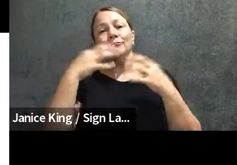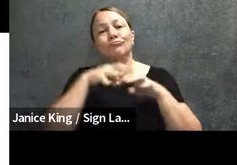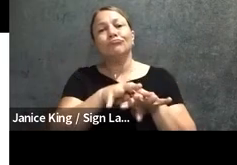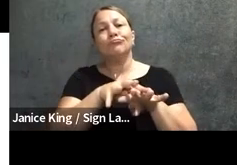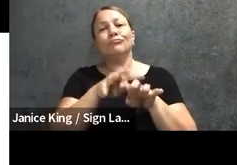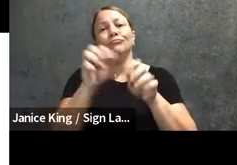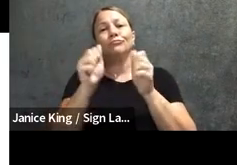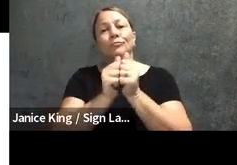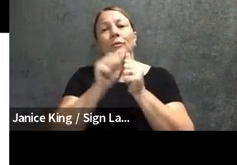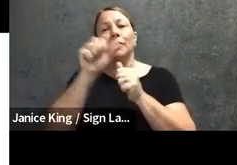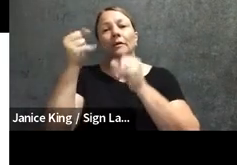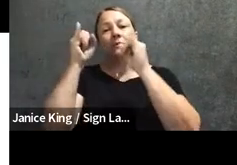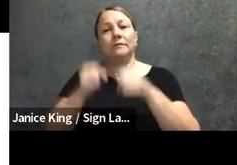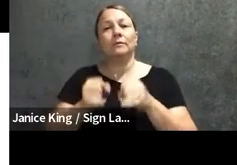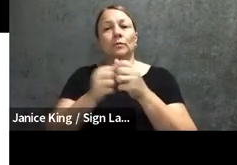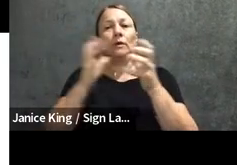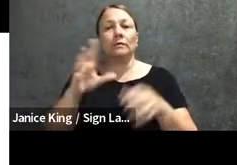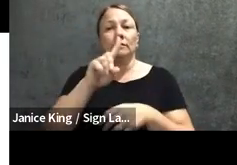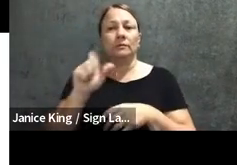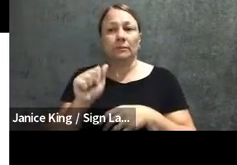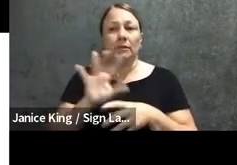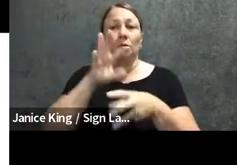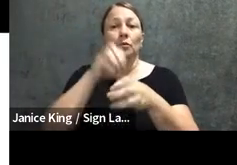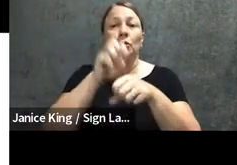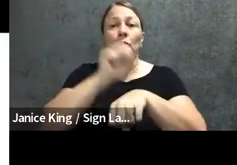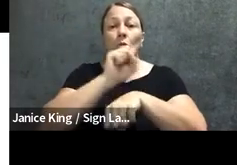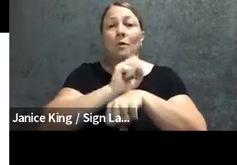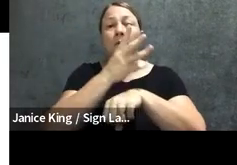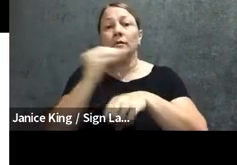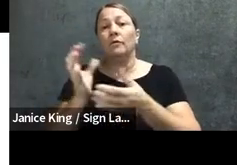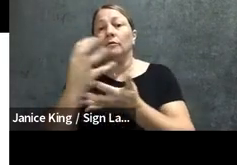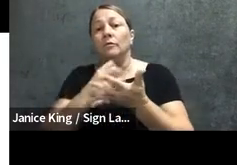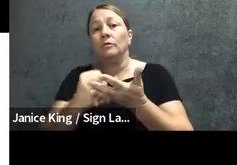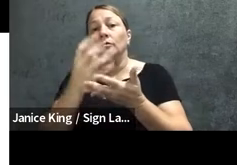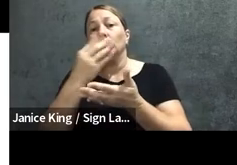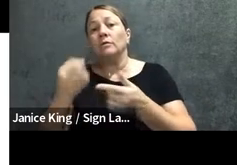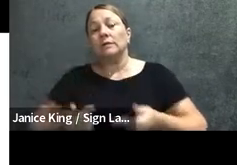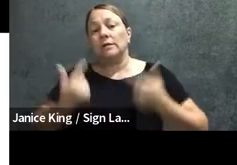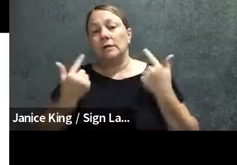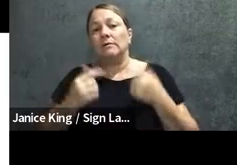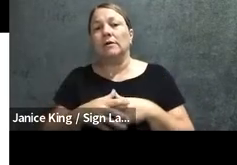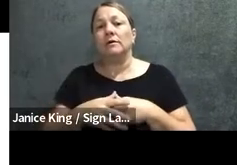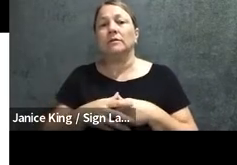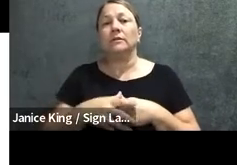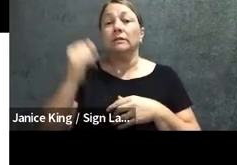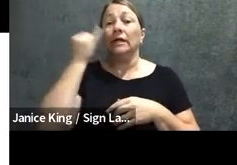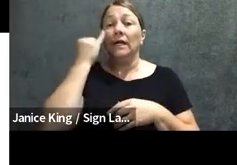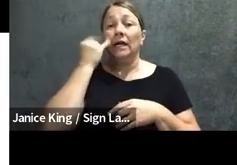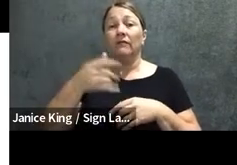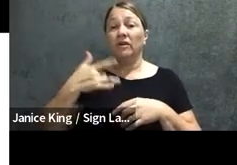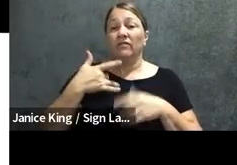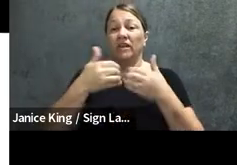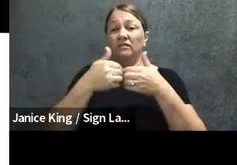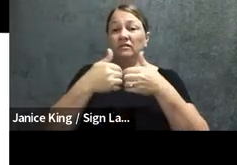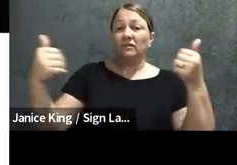And if these programs are unnecessarily segregated, then they could be held liable under